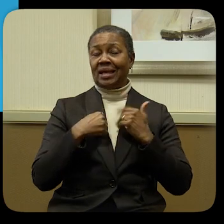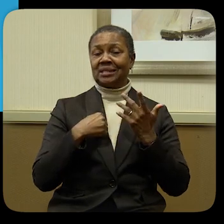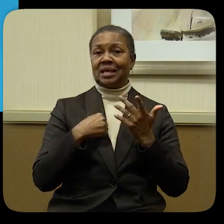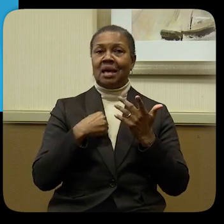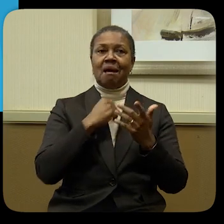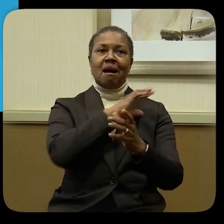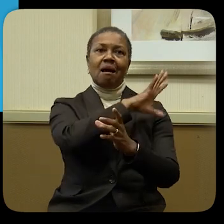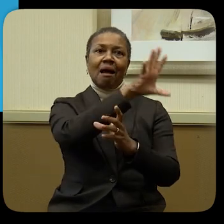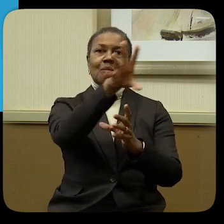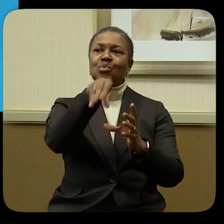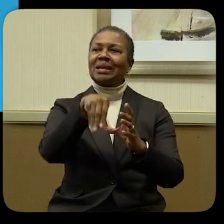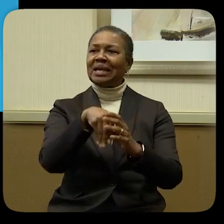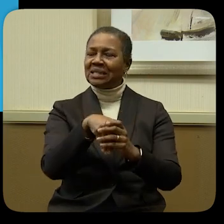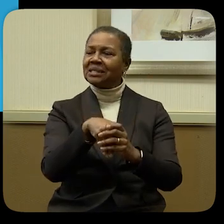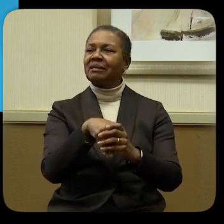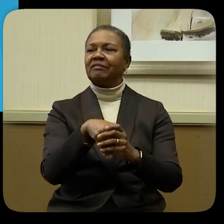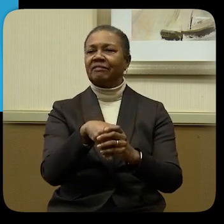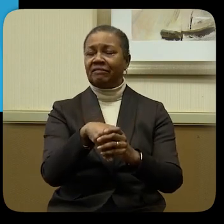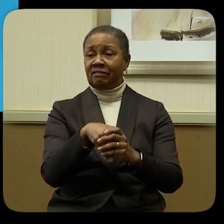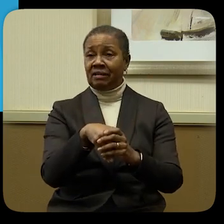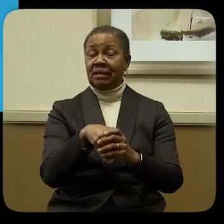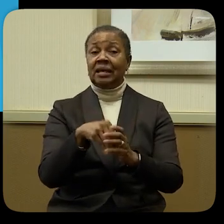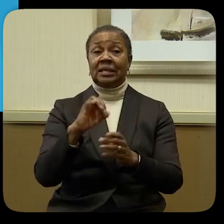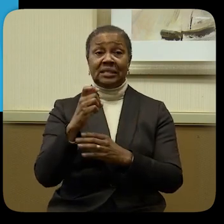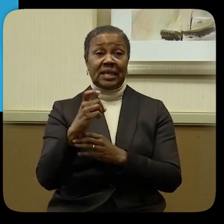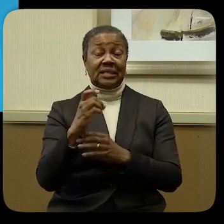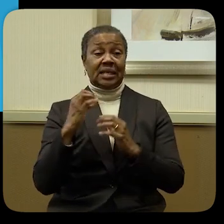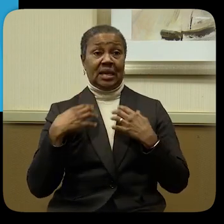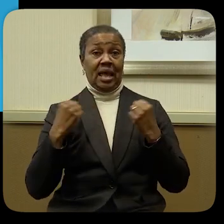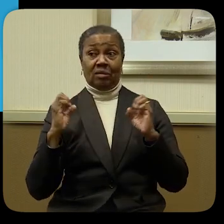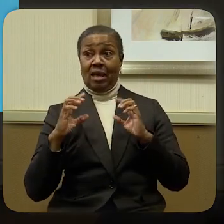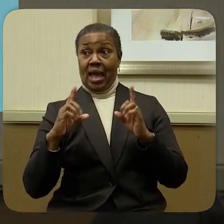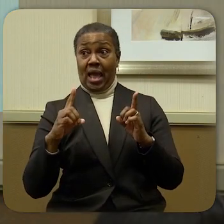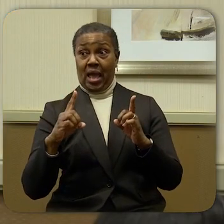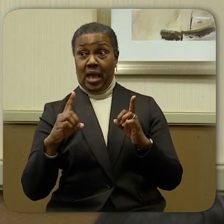very comprehensive sex and health ed